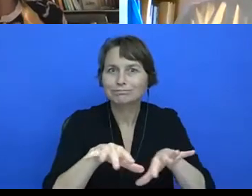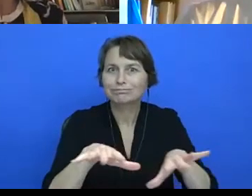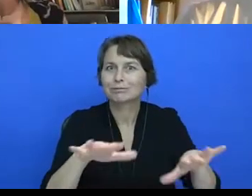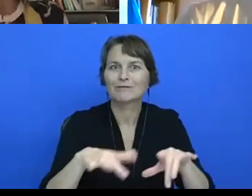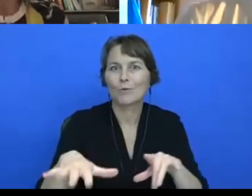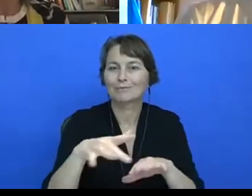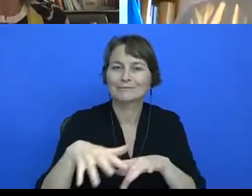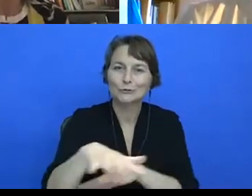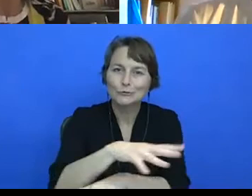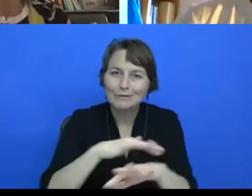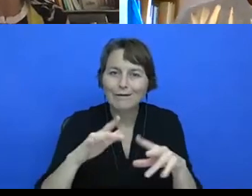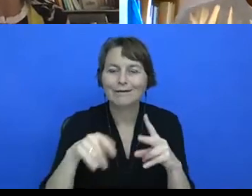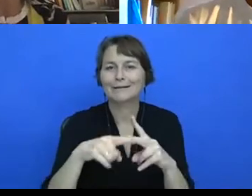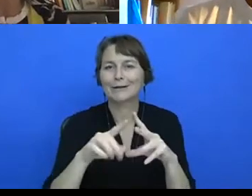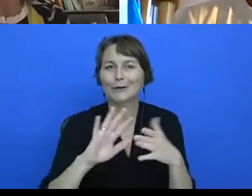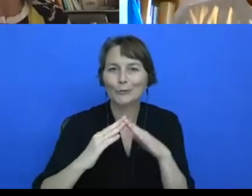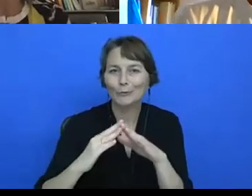our community, and so on.